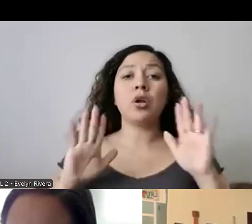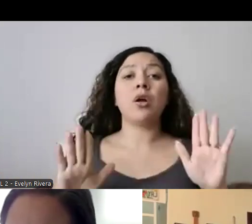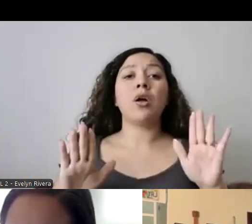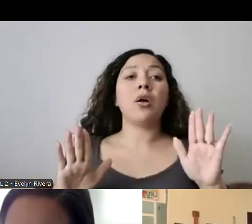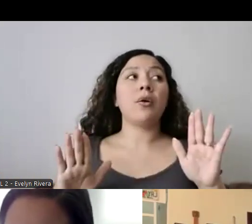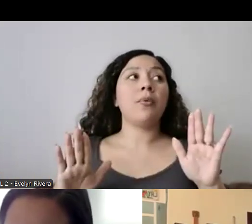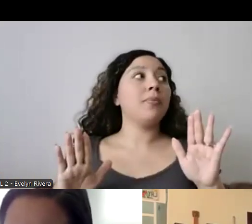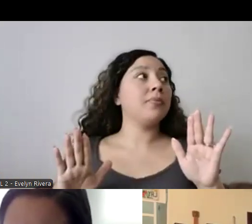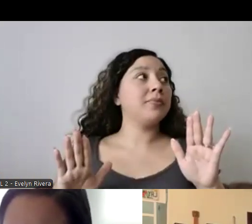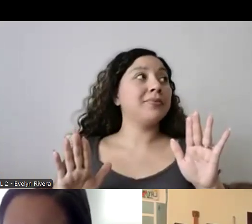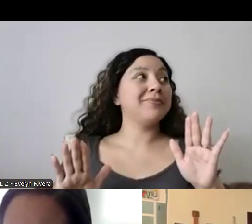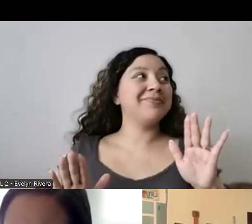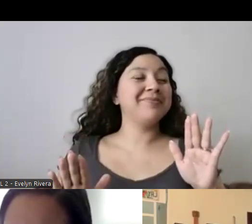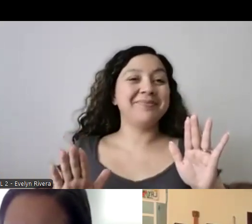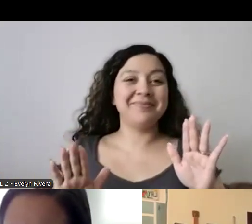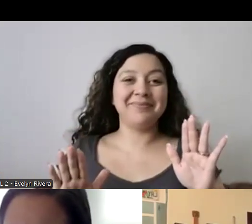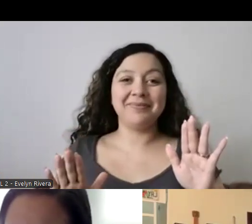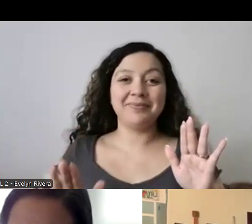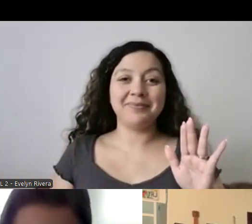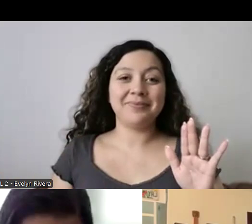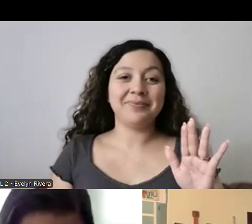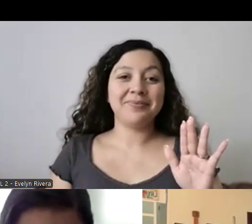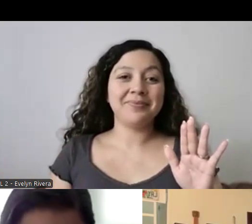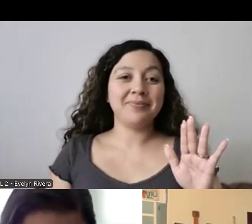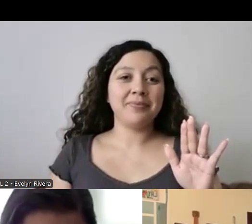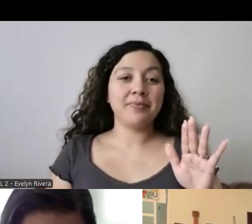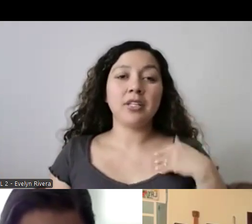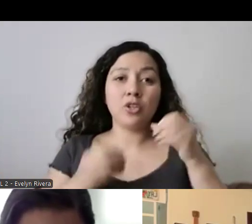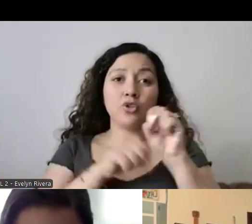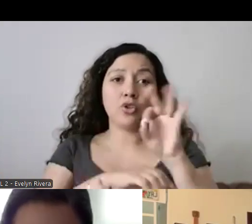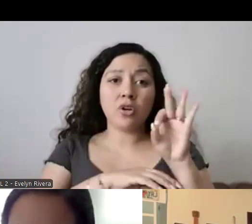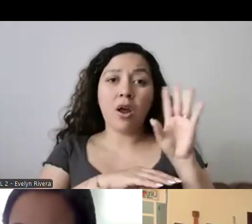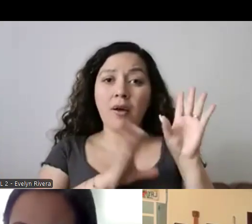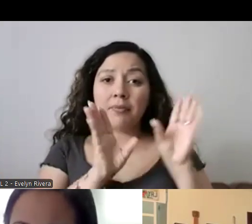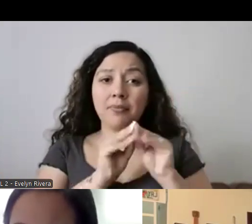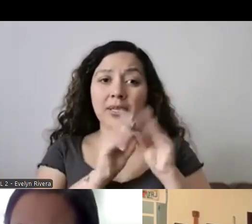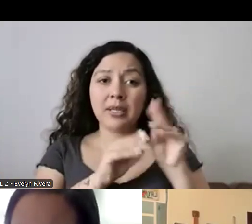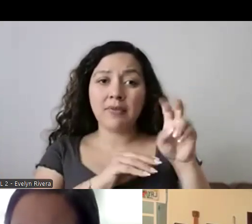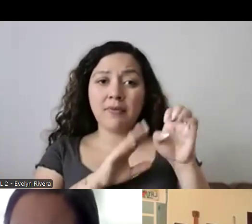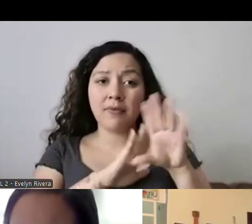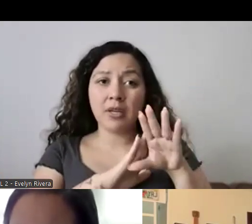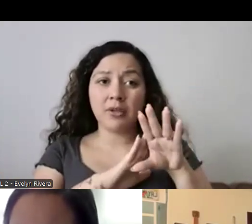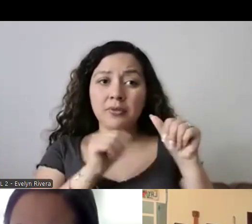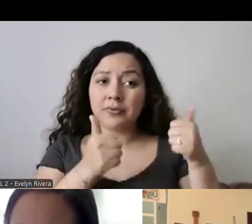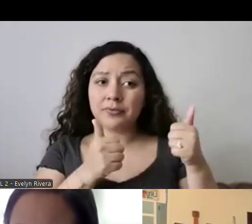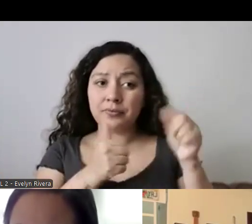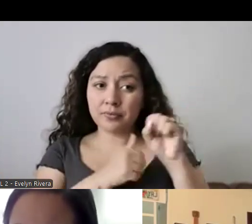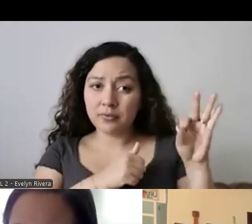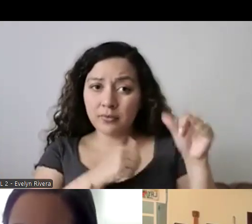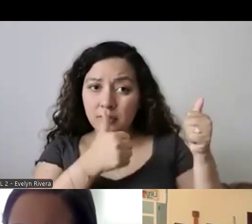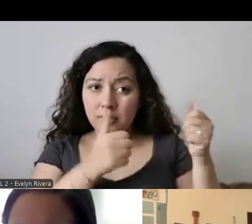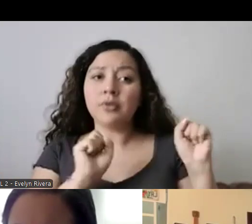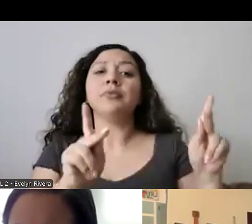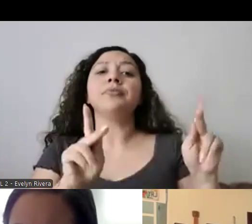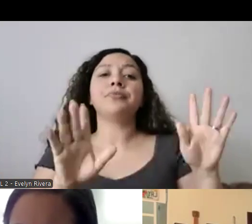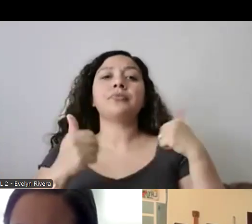um, Brian, just an aside, you've turned off the meeting video. Yeah, trying to get that back on. I'm Okay. trying to get